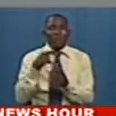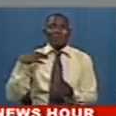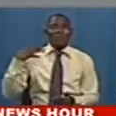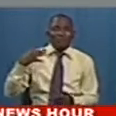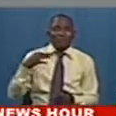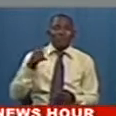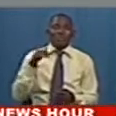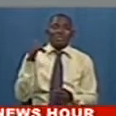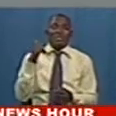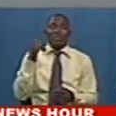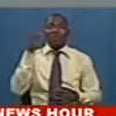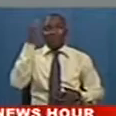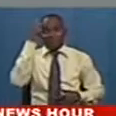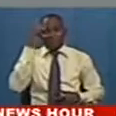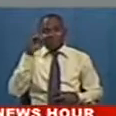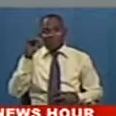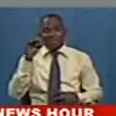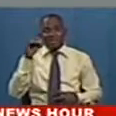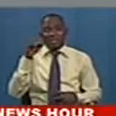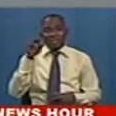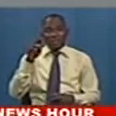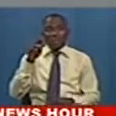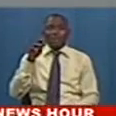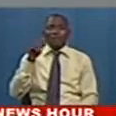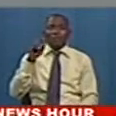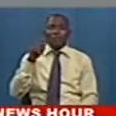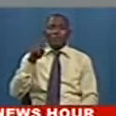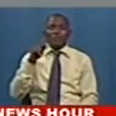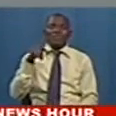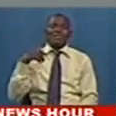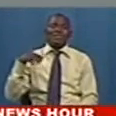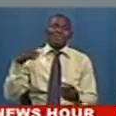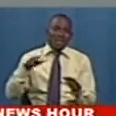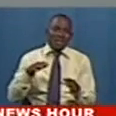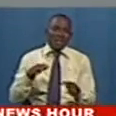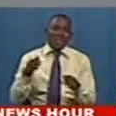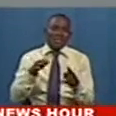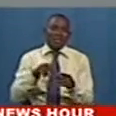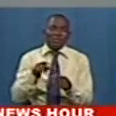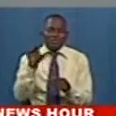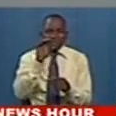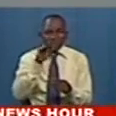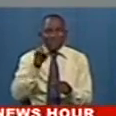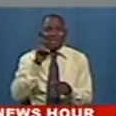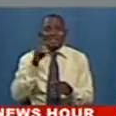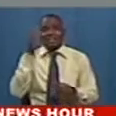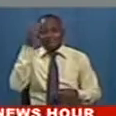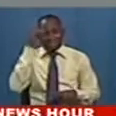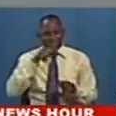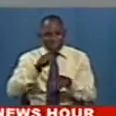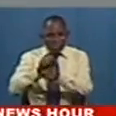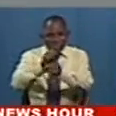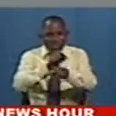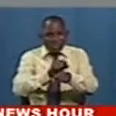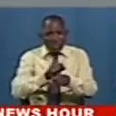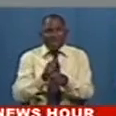for yellow fever in Africa. Although Dr. Noguchi died in the process of finding the antidote to the disease, his efforts